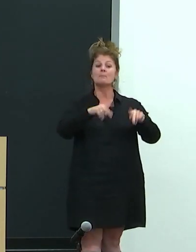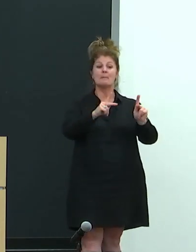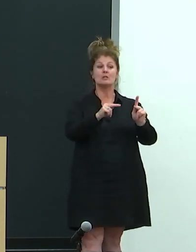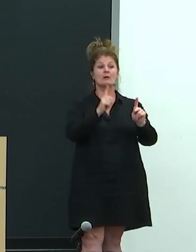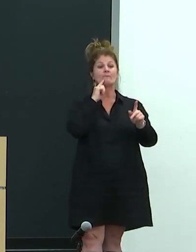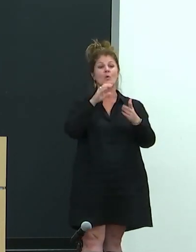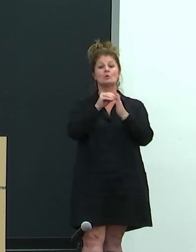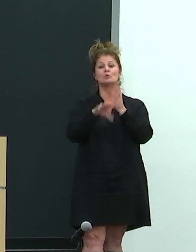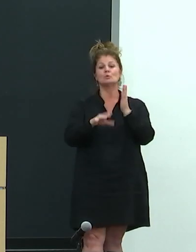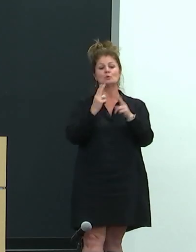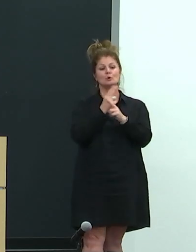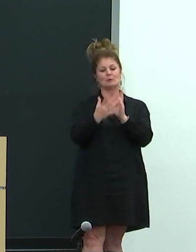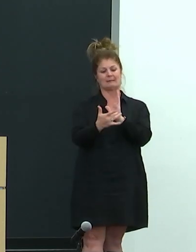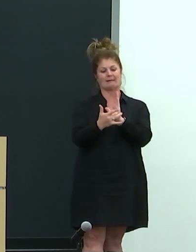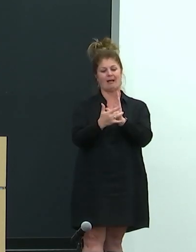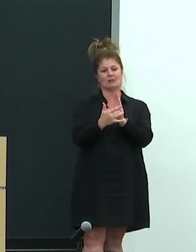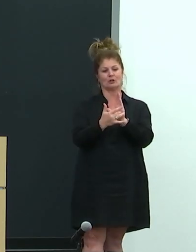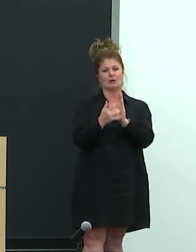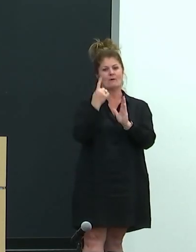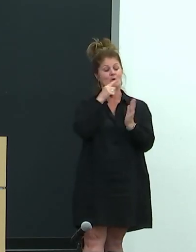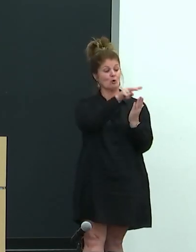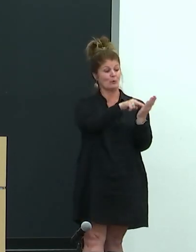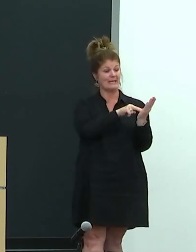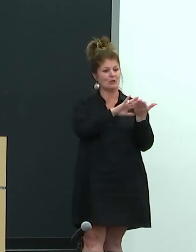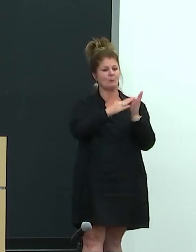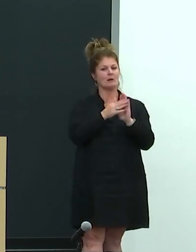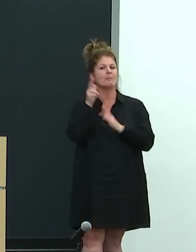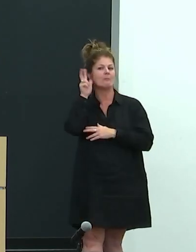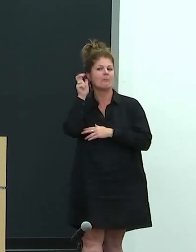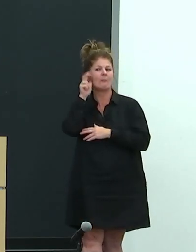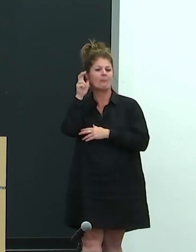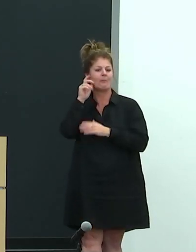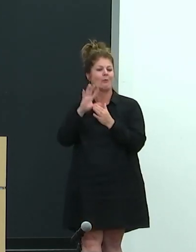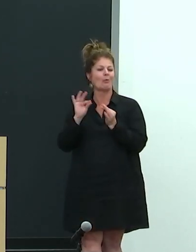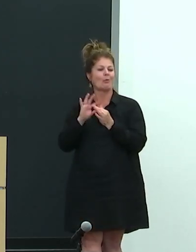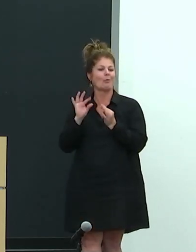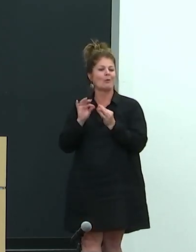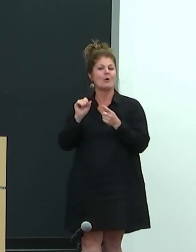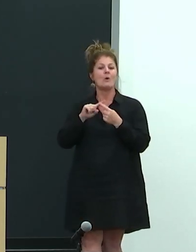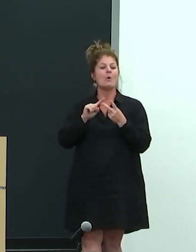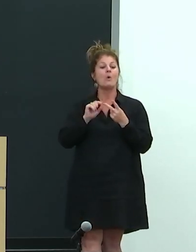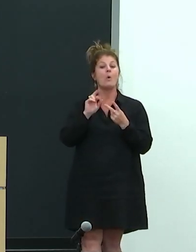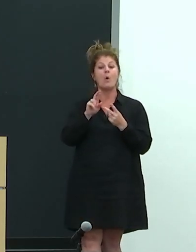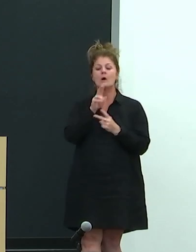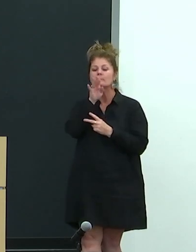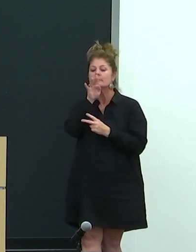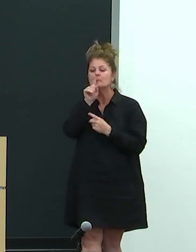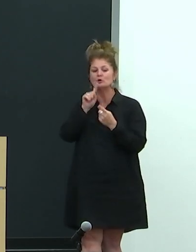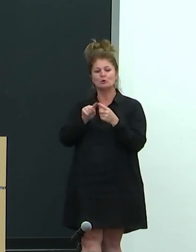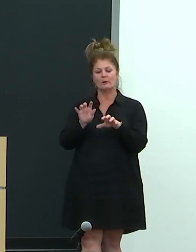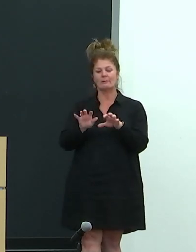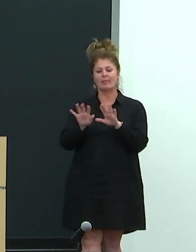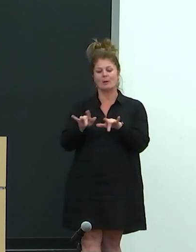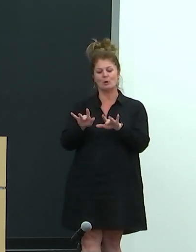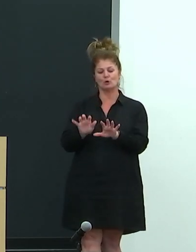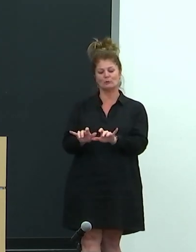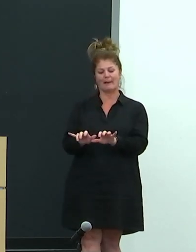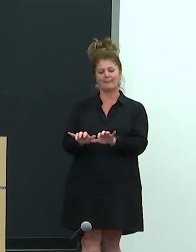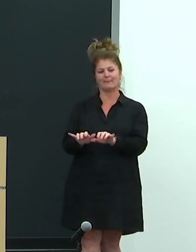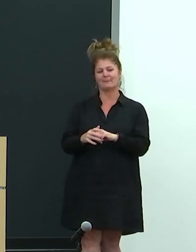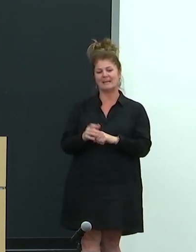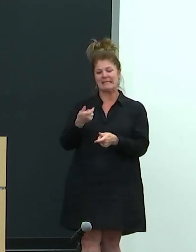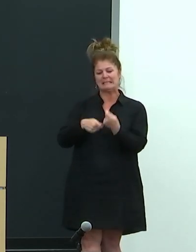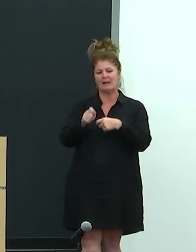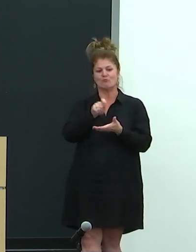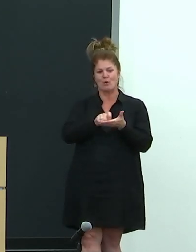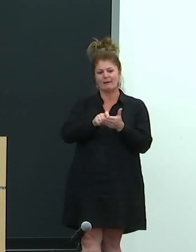use technology to turn readings into audio or dictate instead of writing. Some grace and understanding